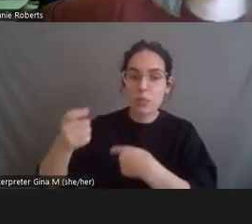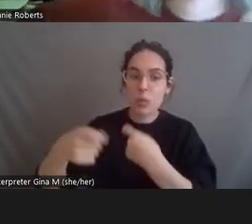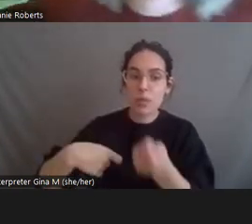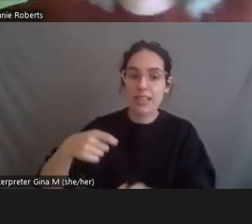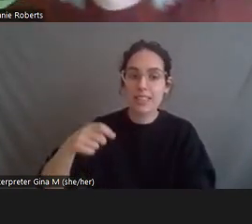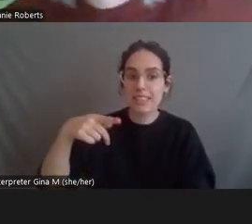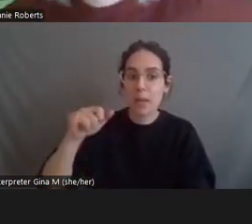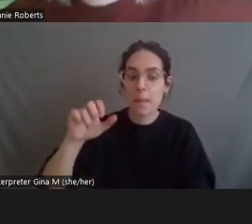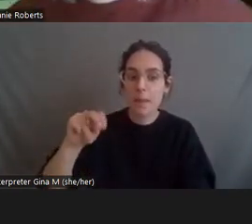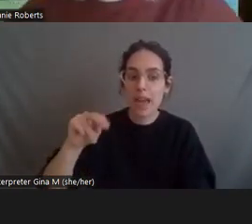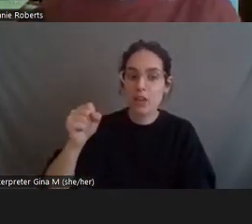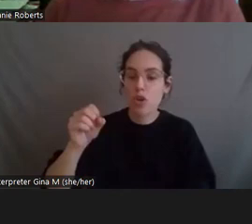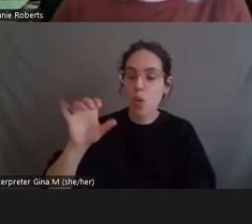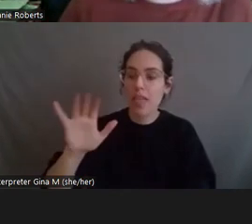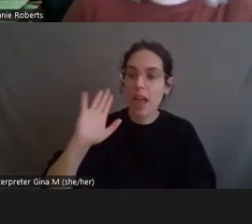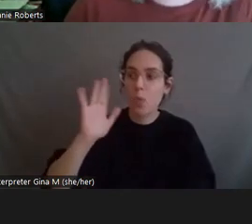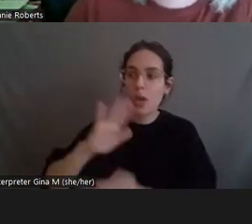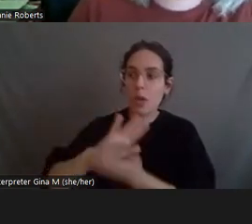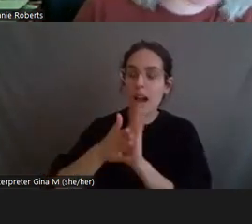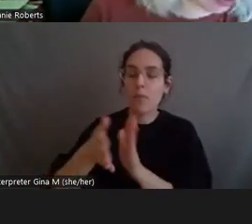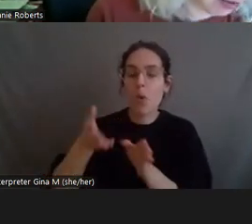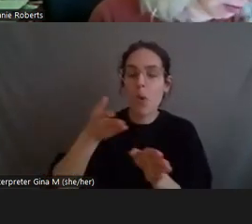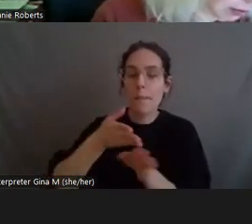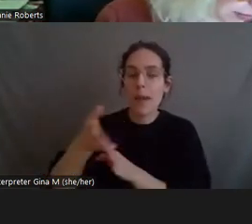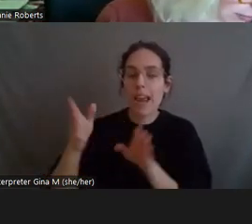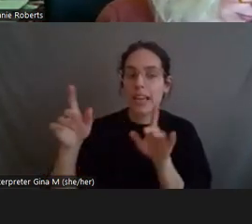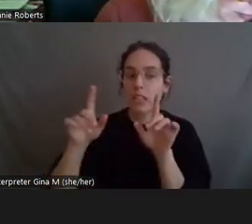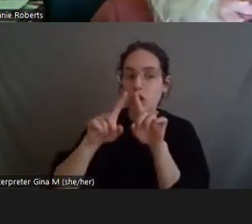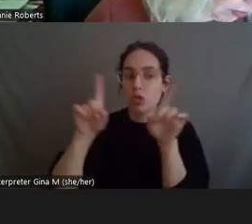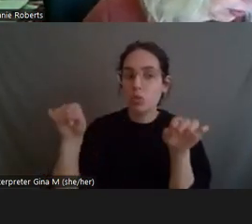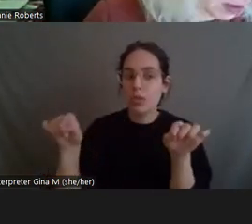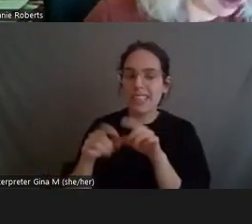your primary screen. So it makes it a little easier to see.